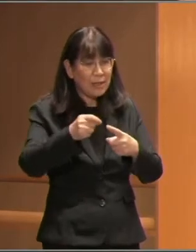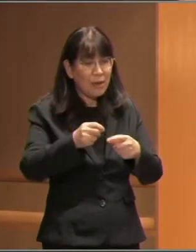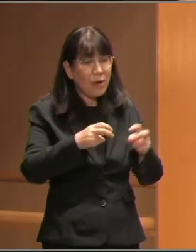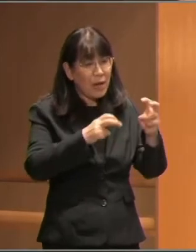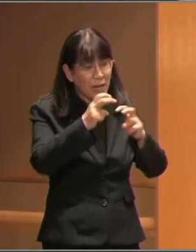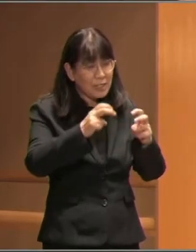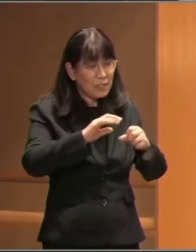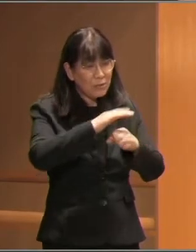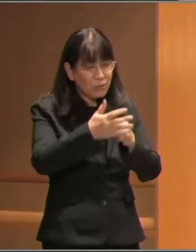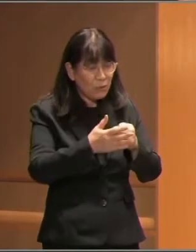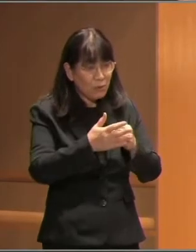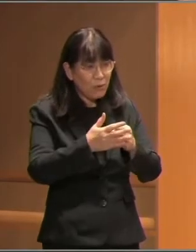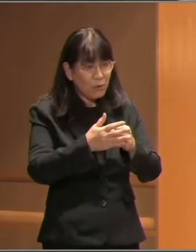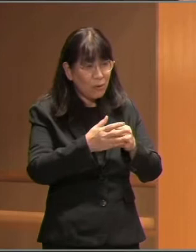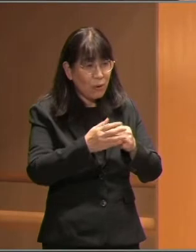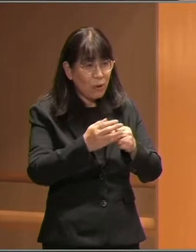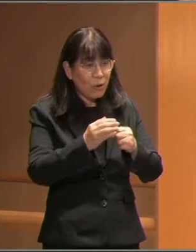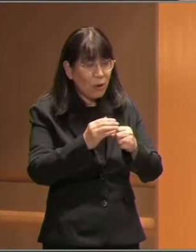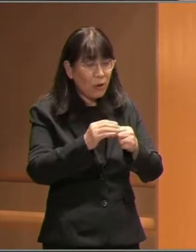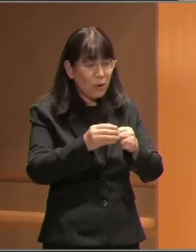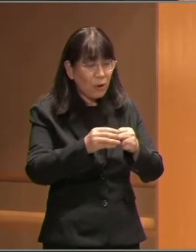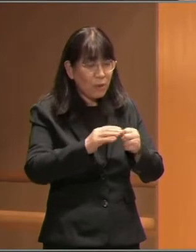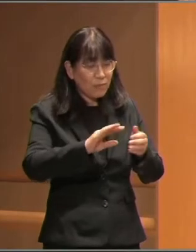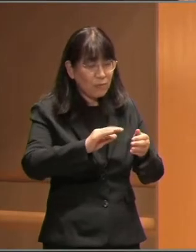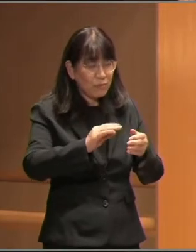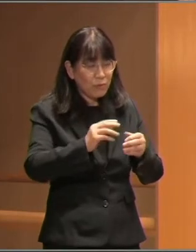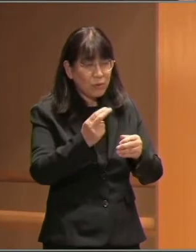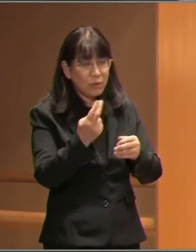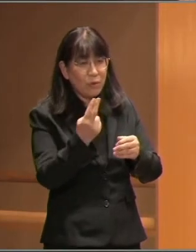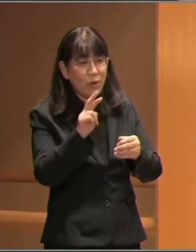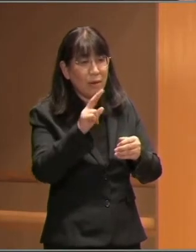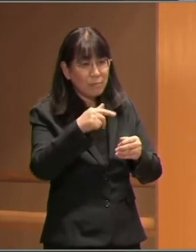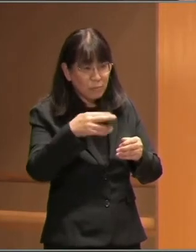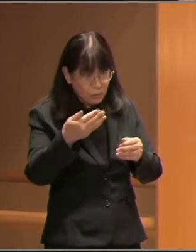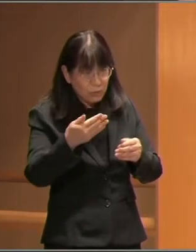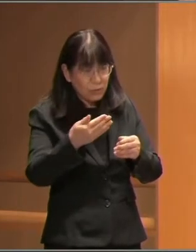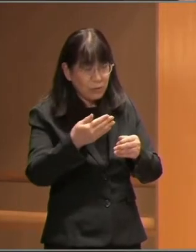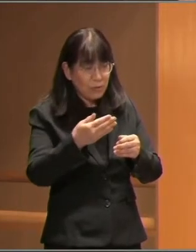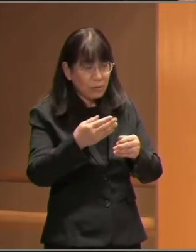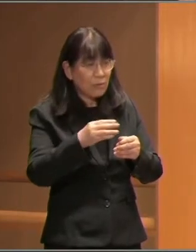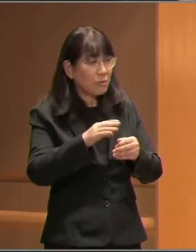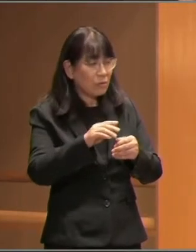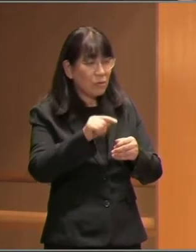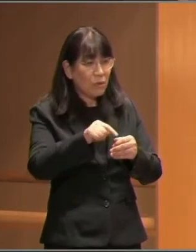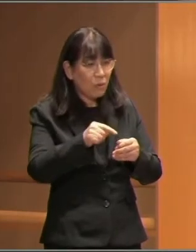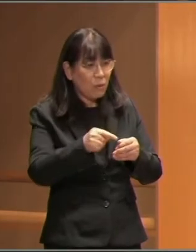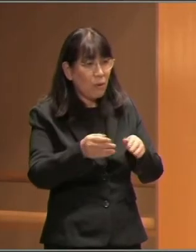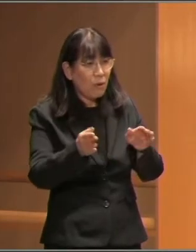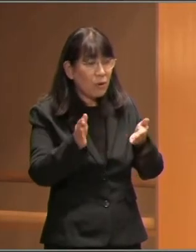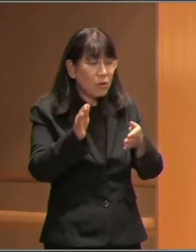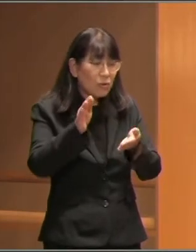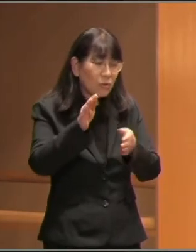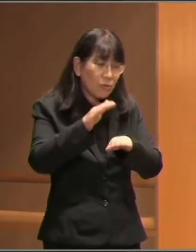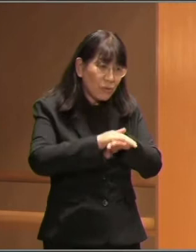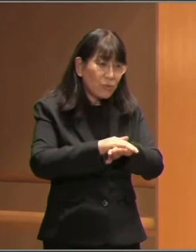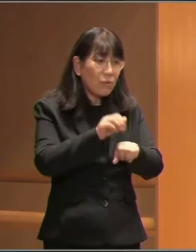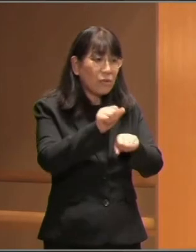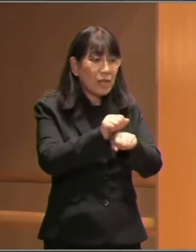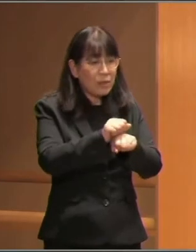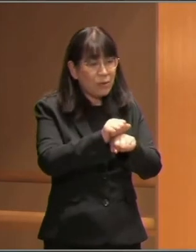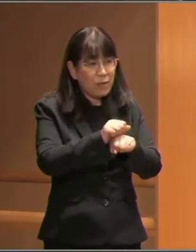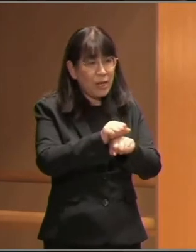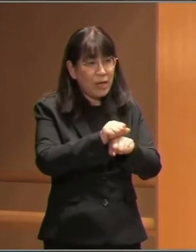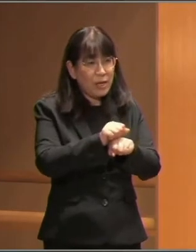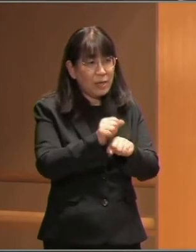Toyota H6, and engine hood and the trunk lid were replaced with the CNF